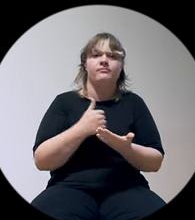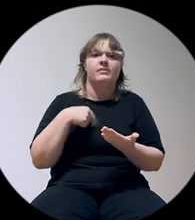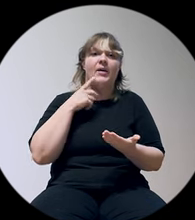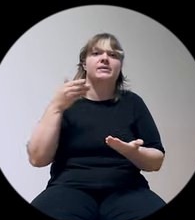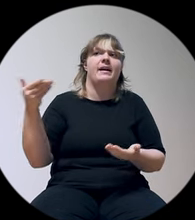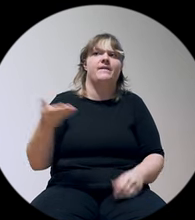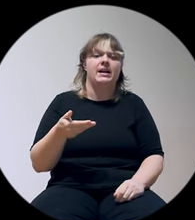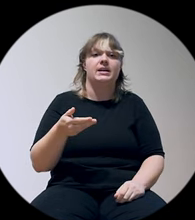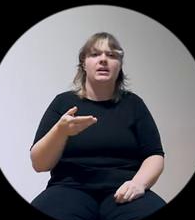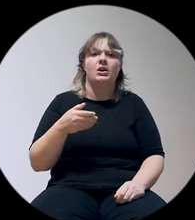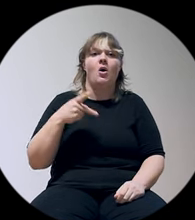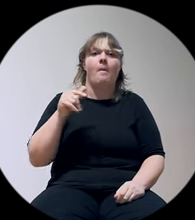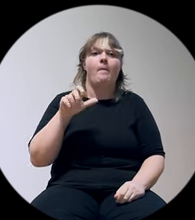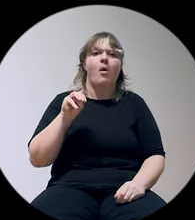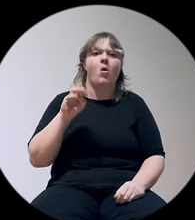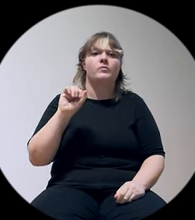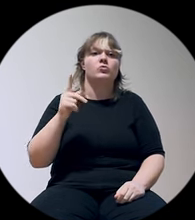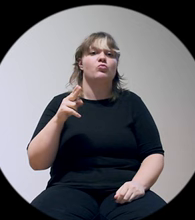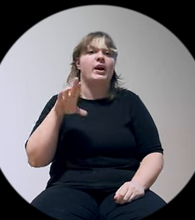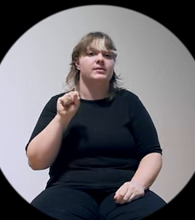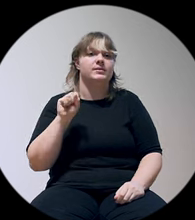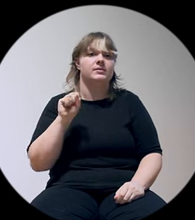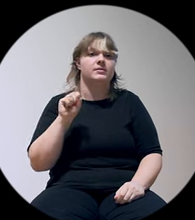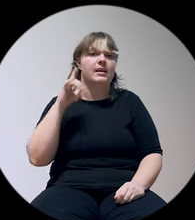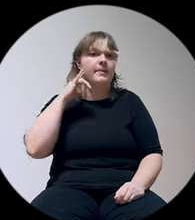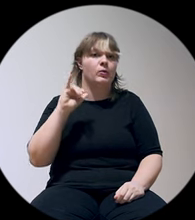to Palm Springs